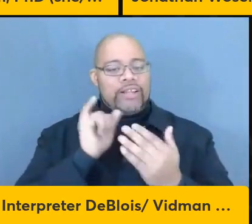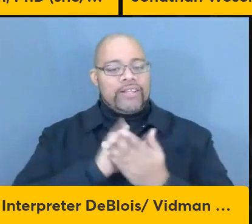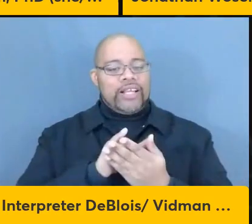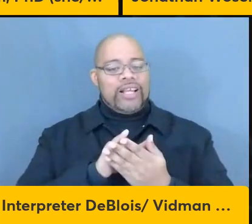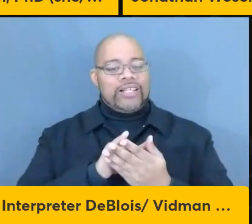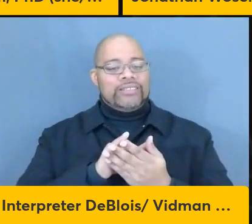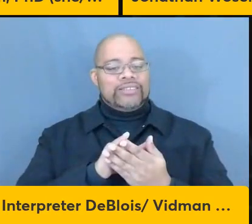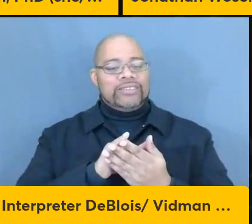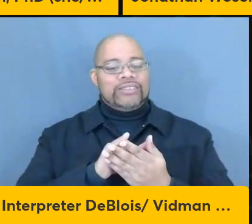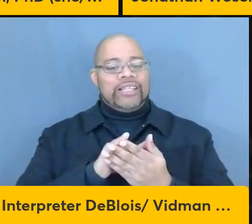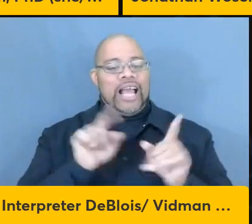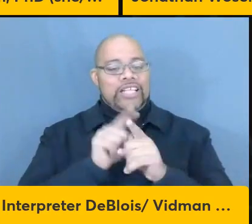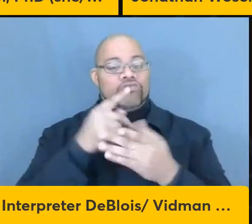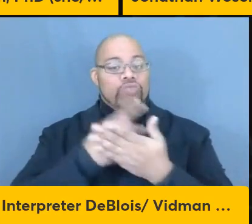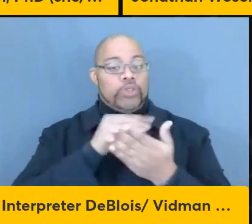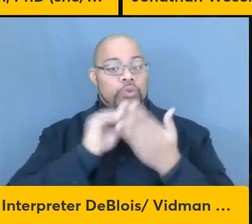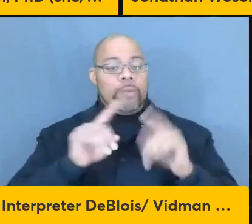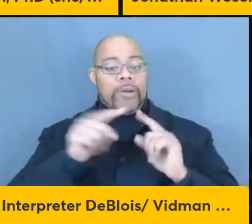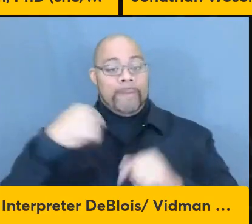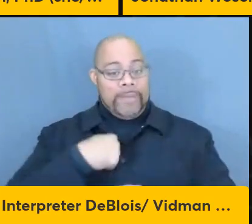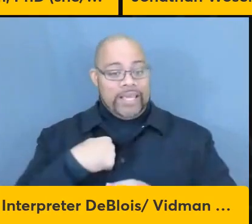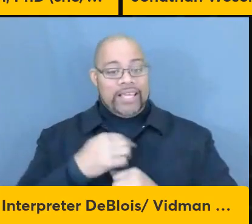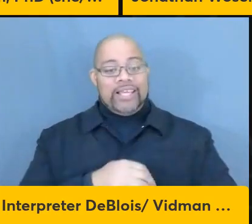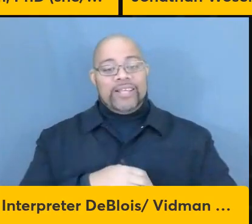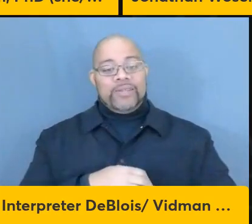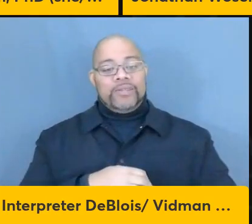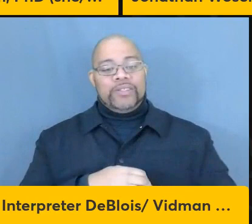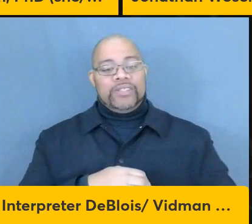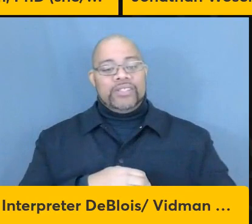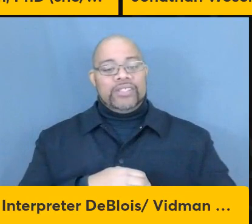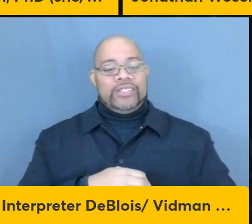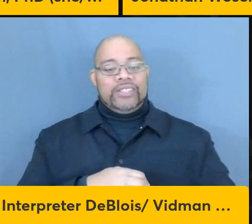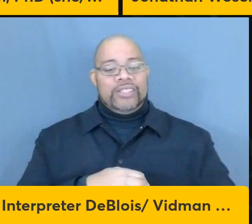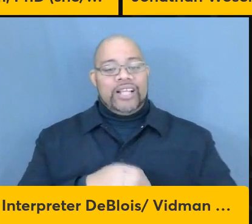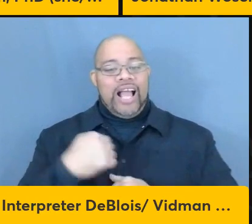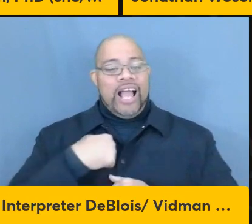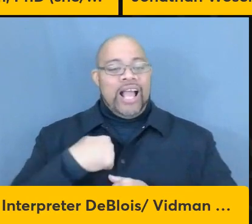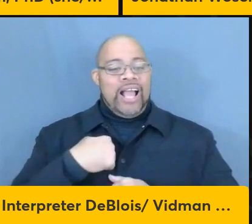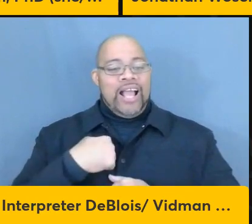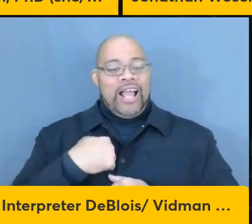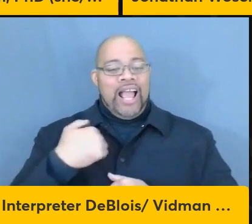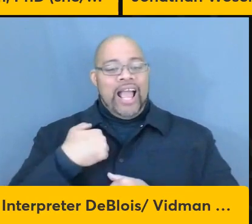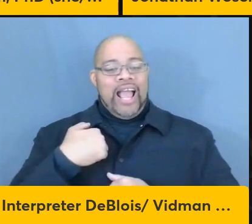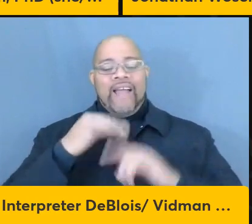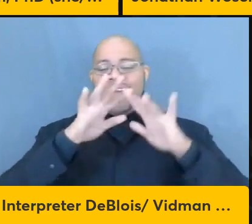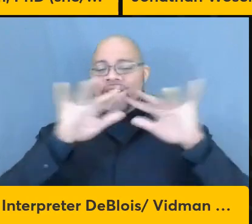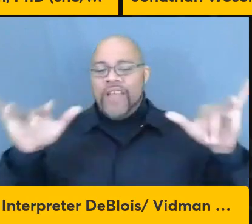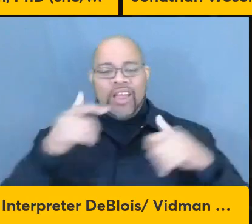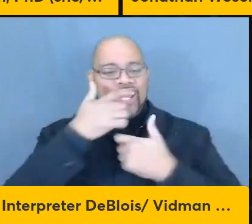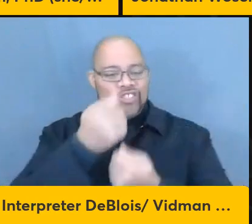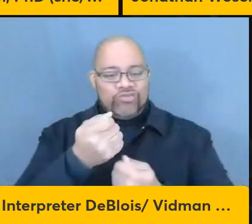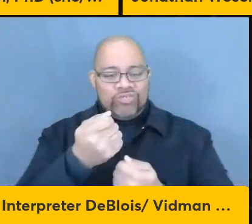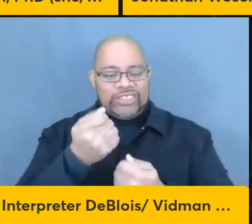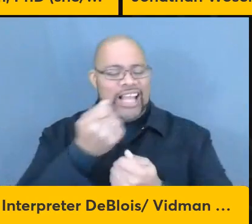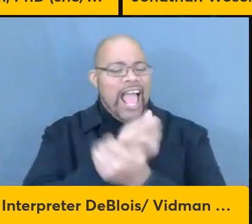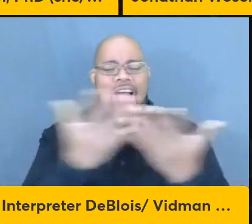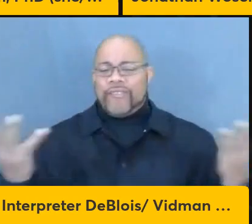as a graduate student. But for me, similar to Danielle, I have a varied interest in